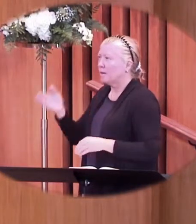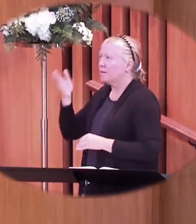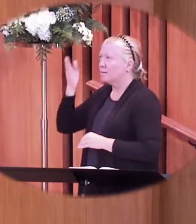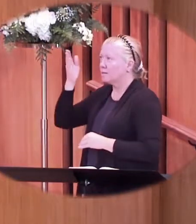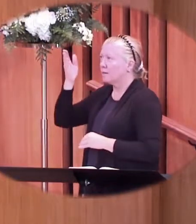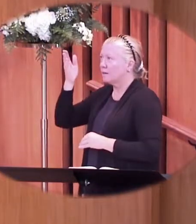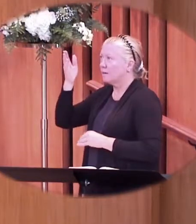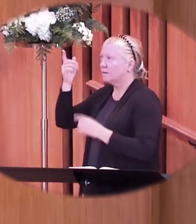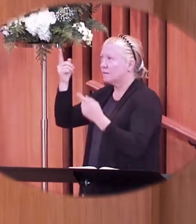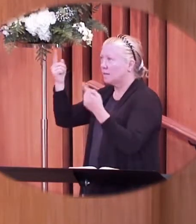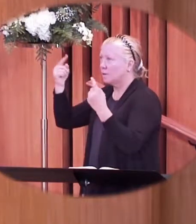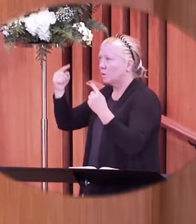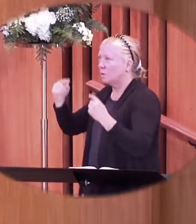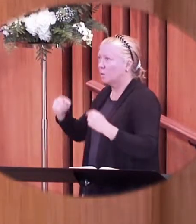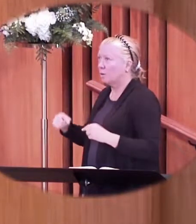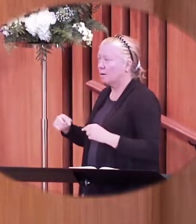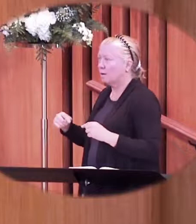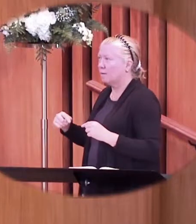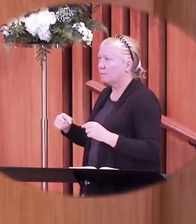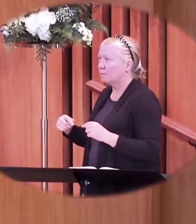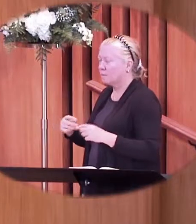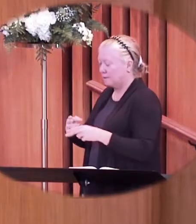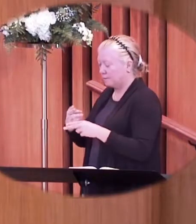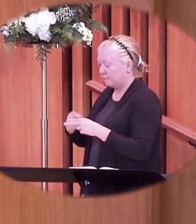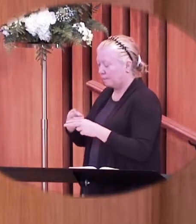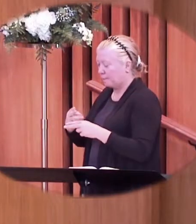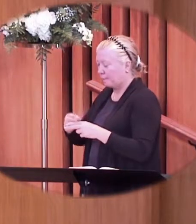highest. Blessed is he